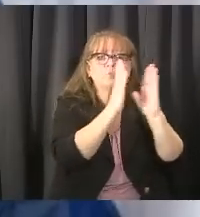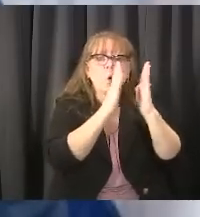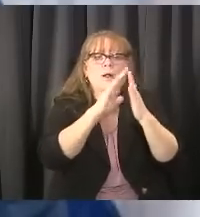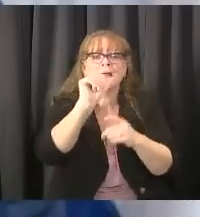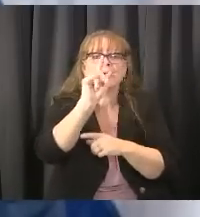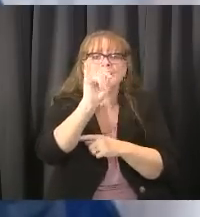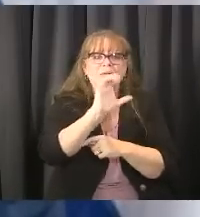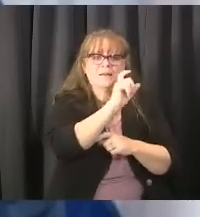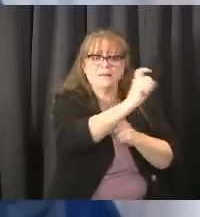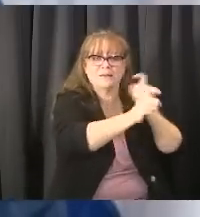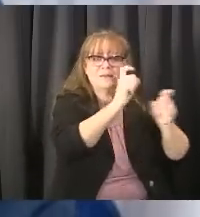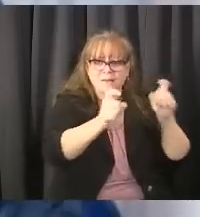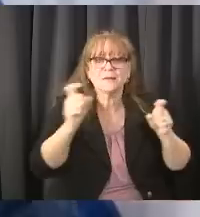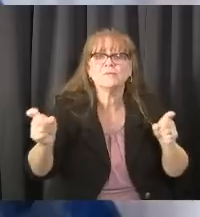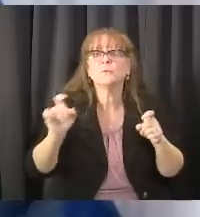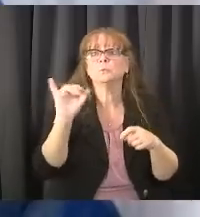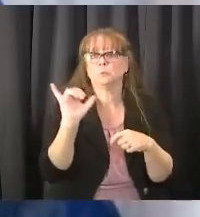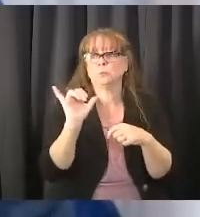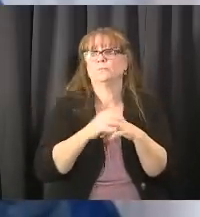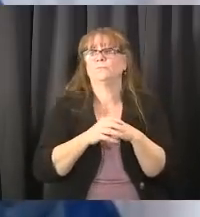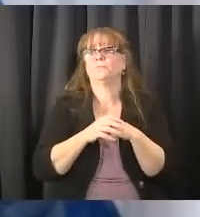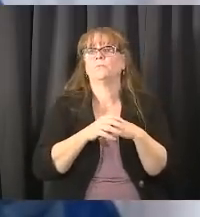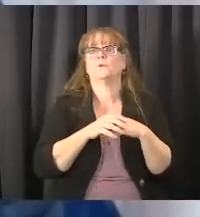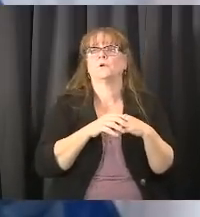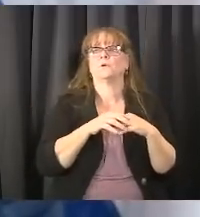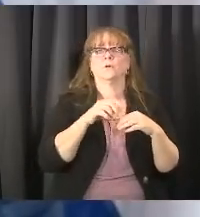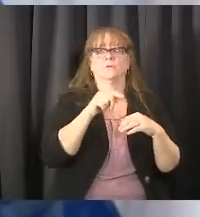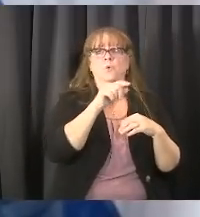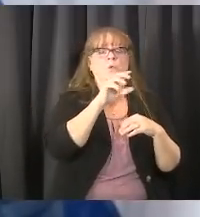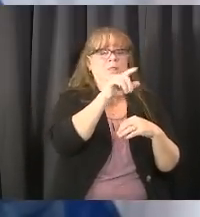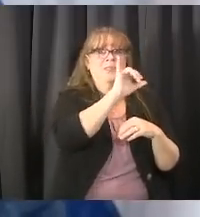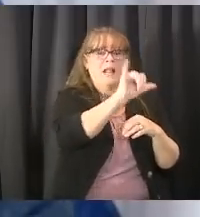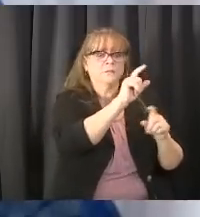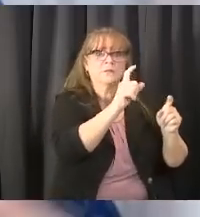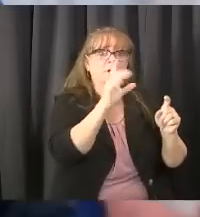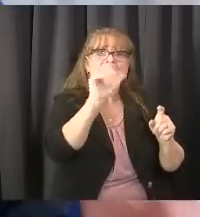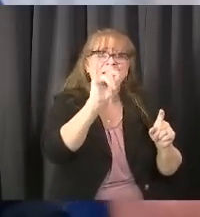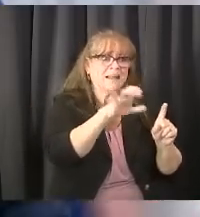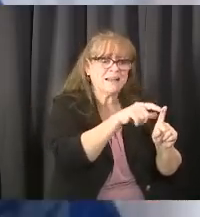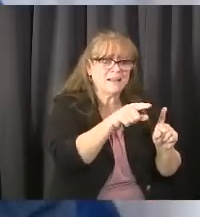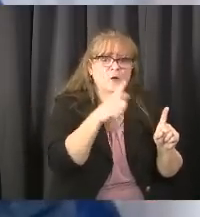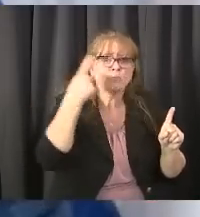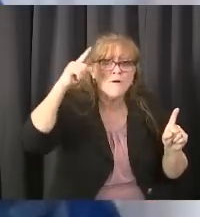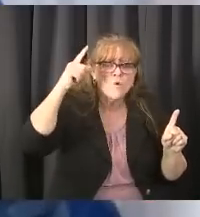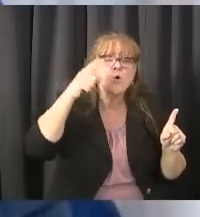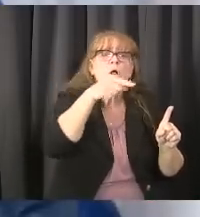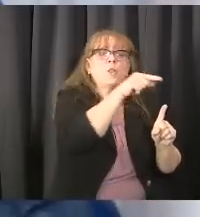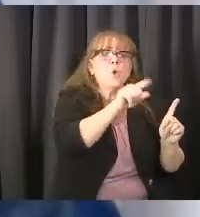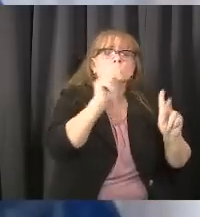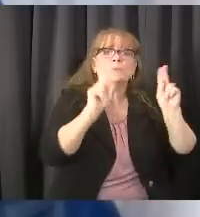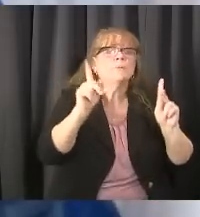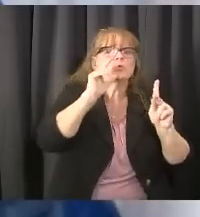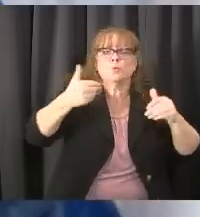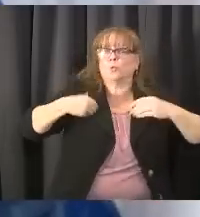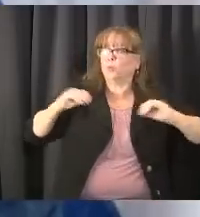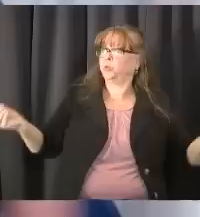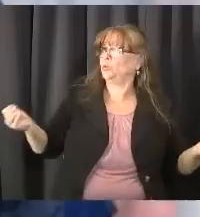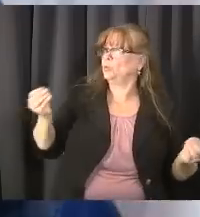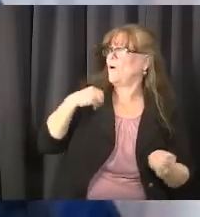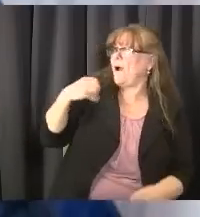uninsured, those who lack proper documentation, those who don't have another way of paying for their medical